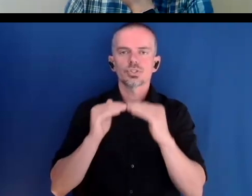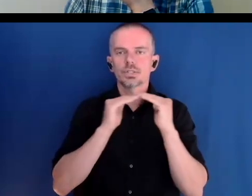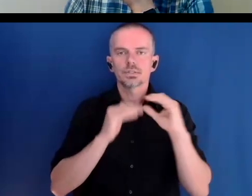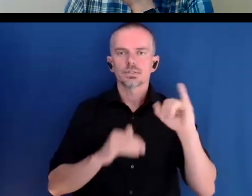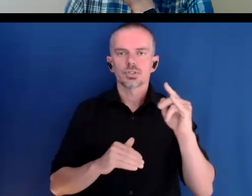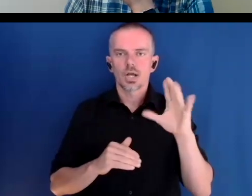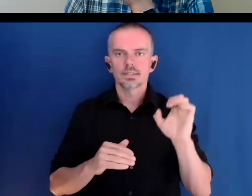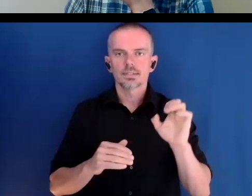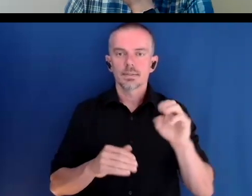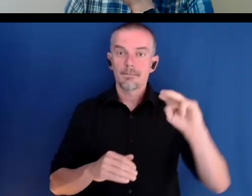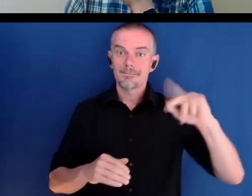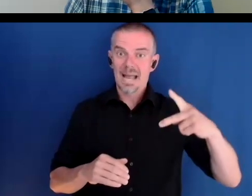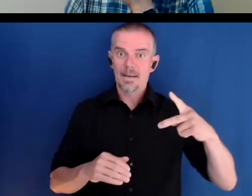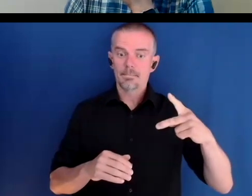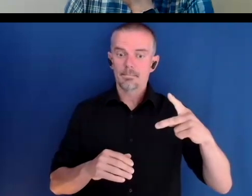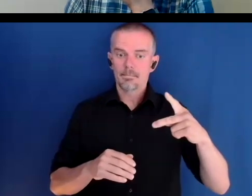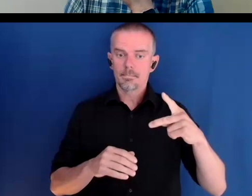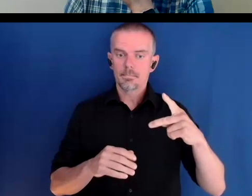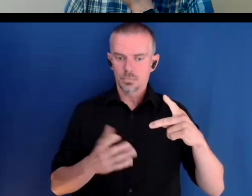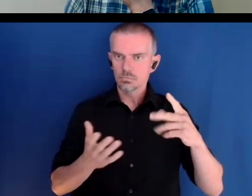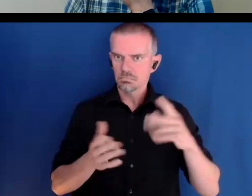that identifies the counties that are